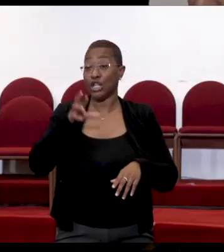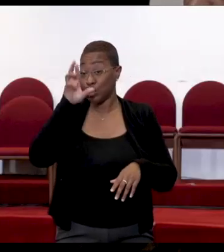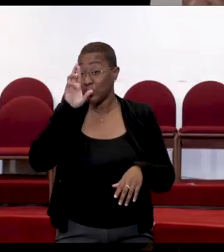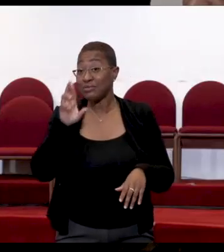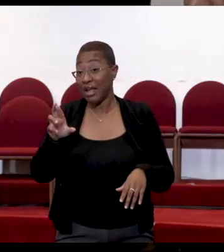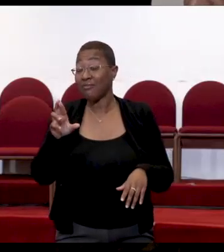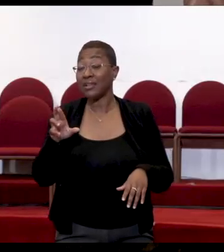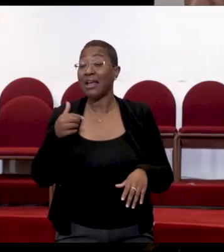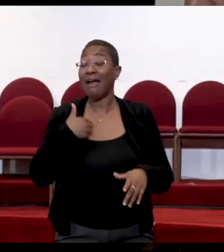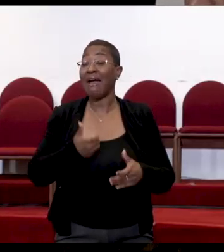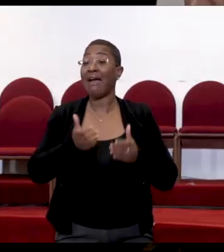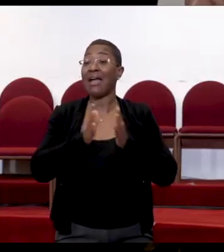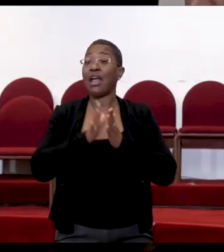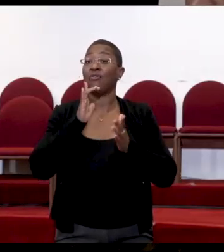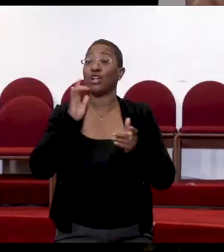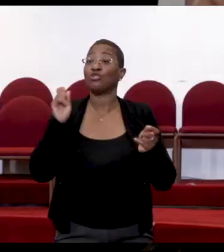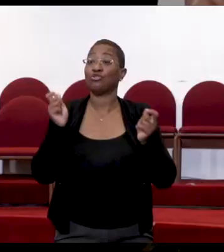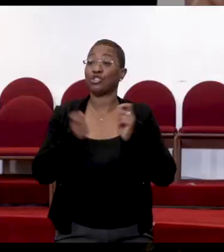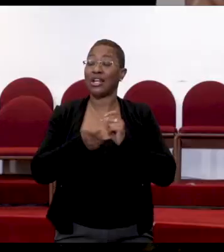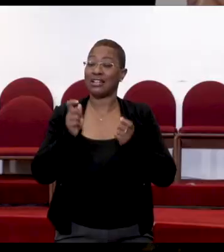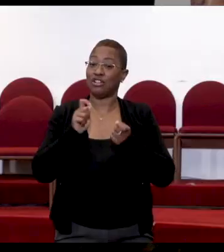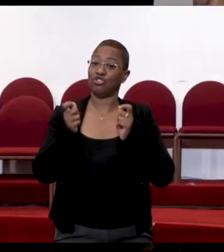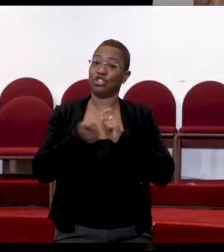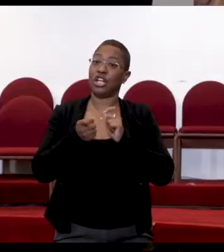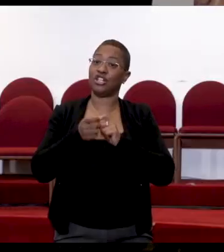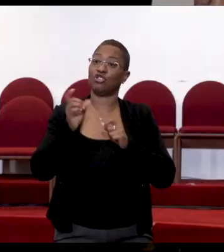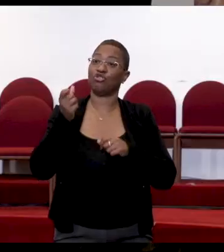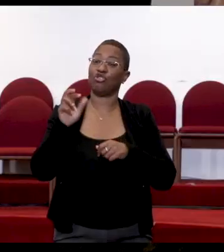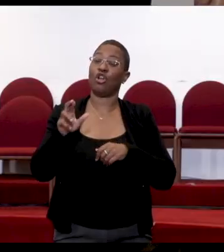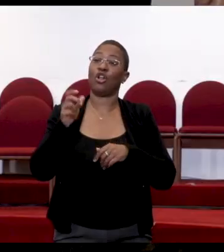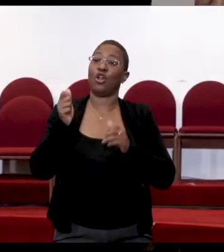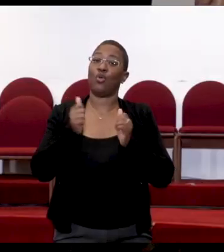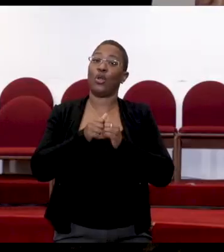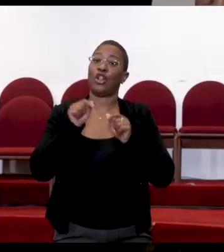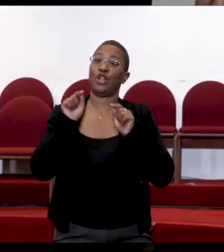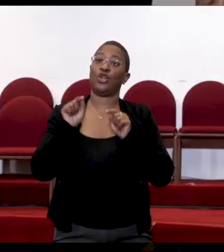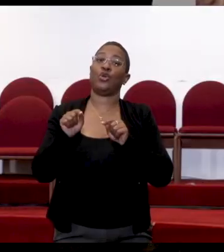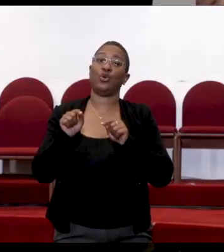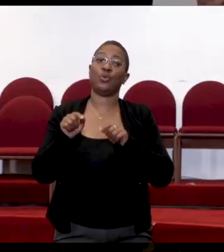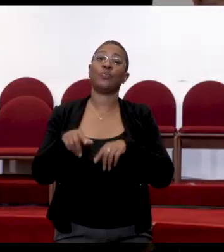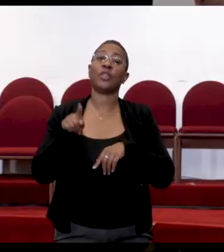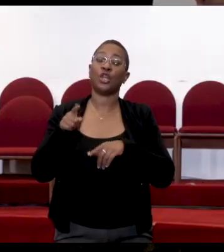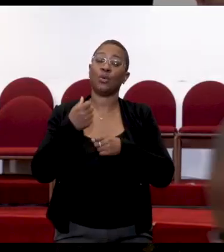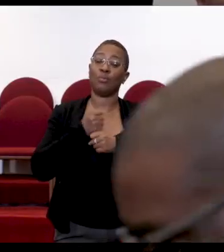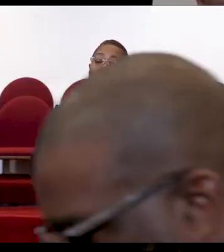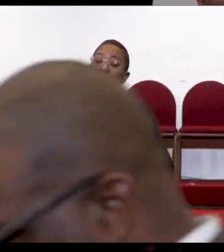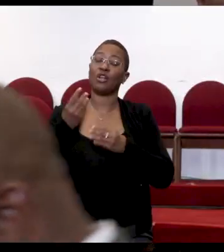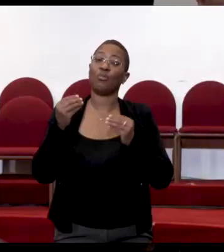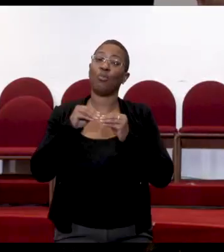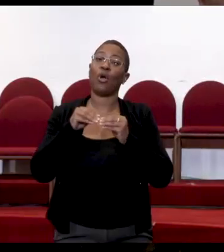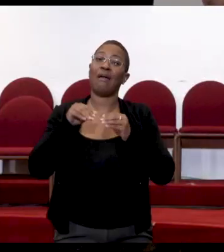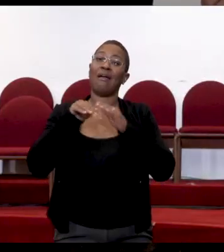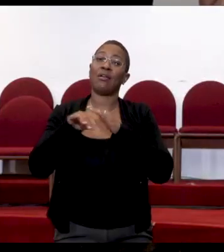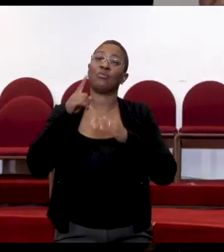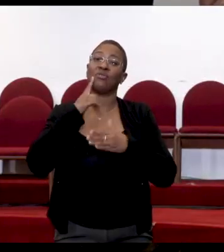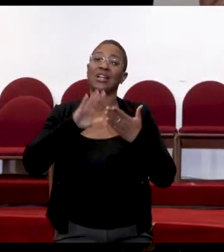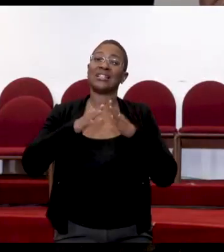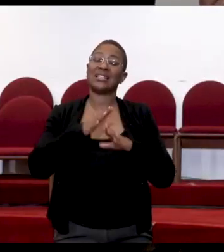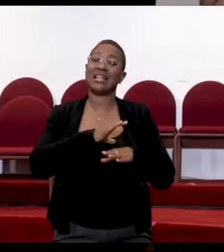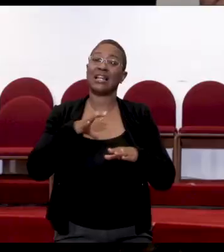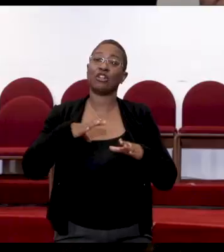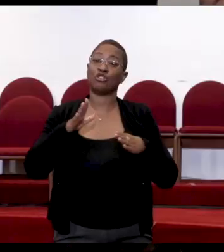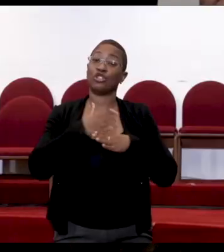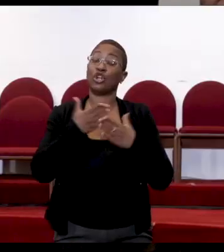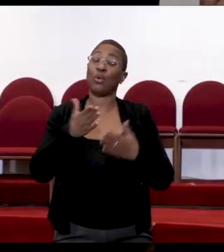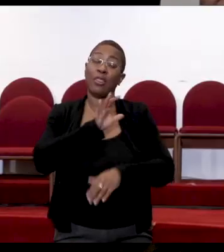respectfully, I just ask for changes and that you change the charter that came in with you, that you make it more equitable for city council and share the